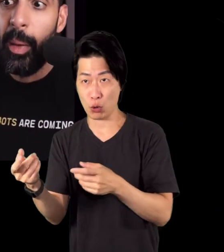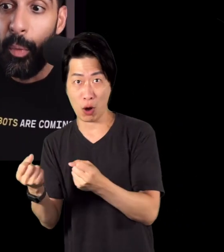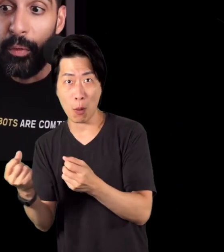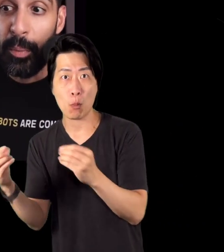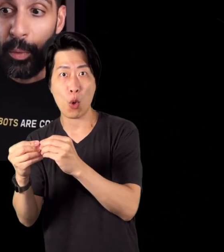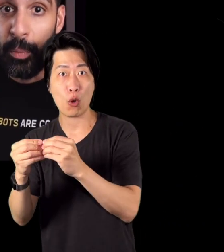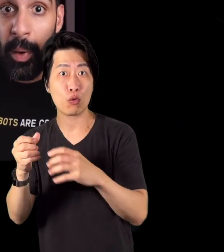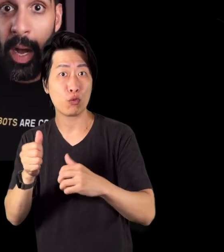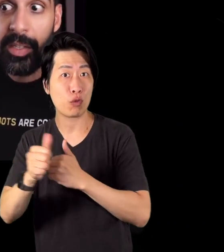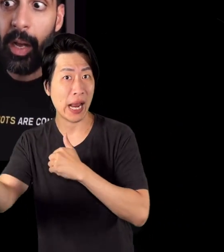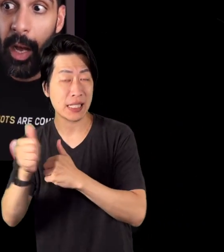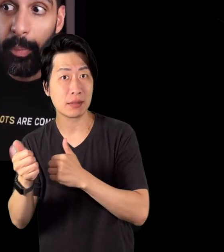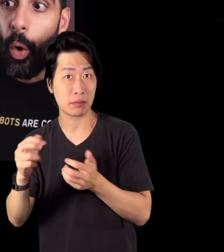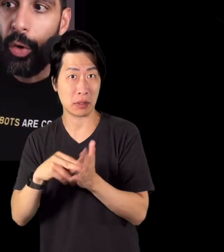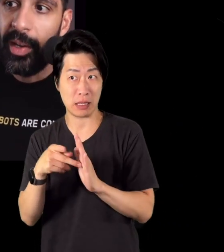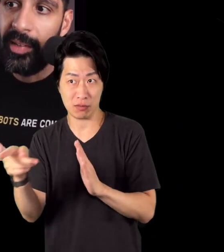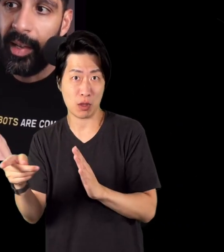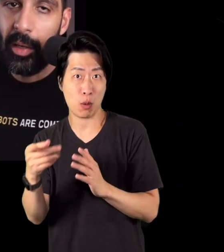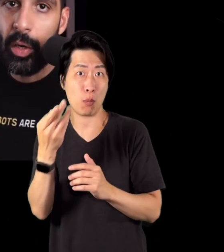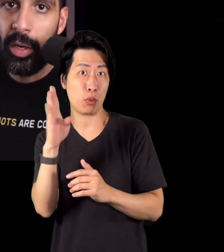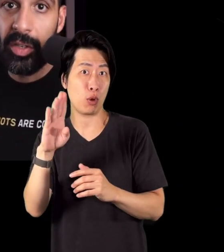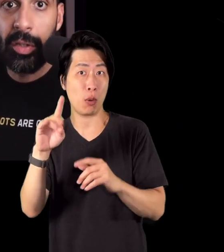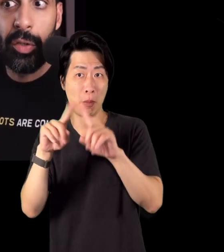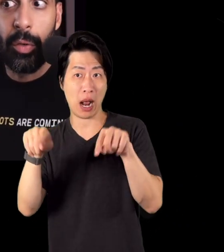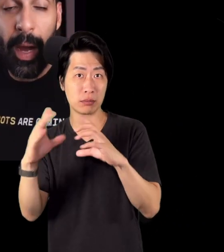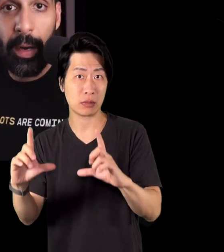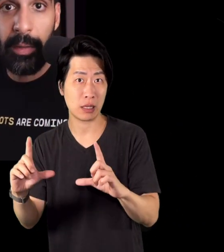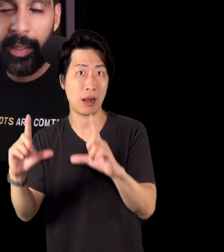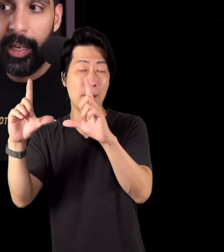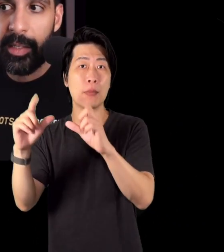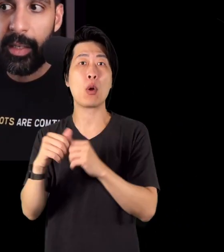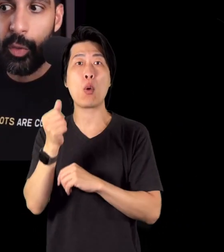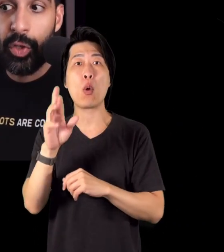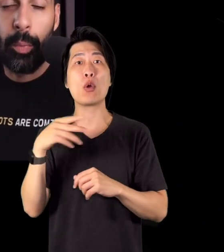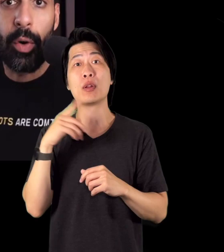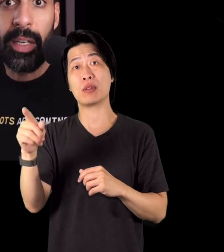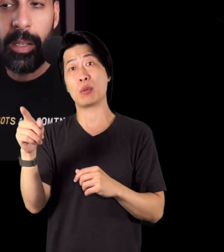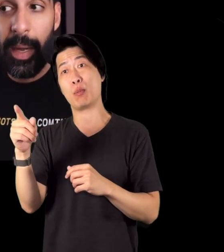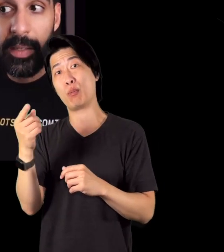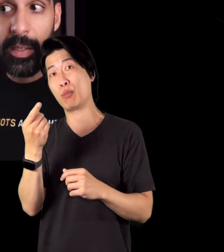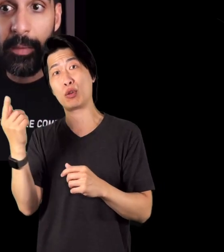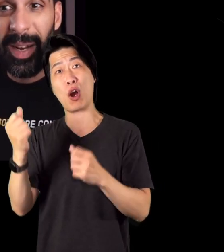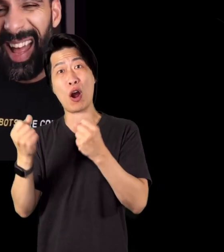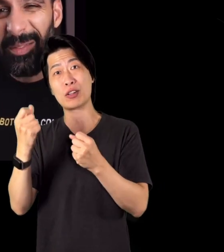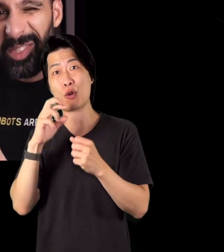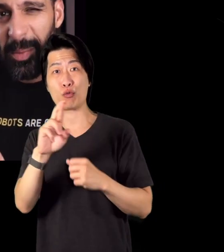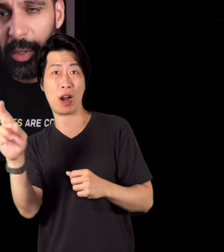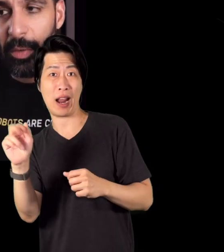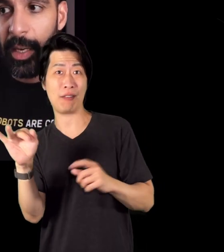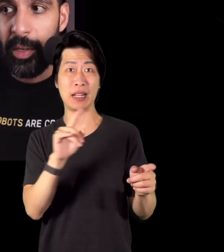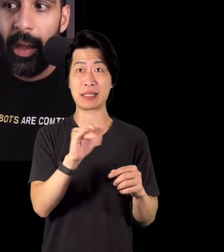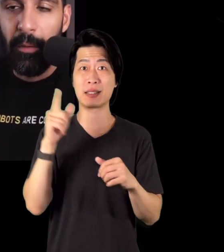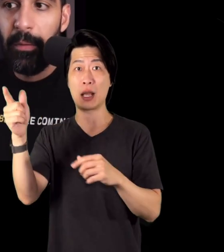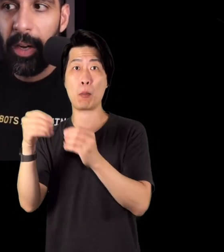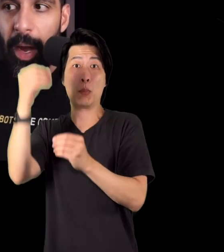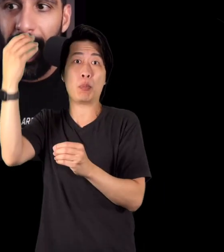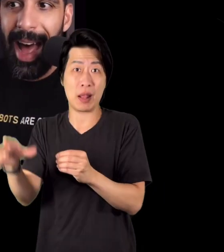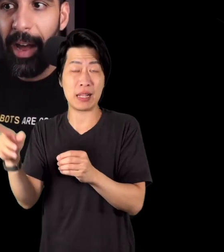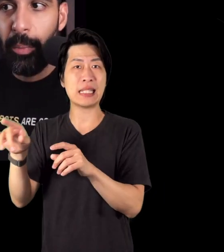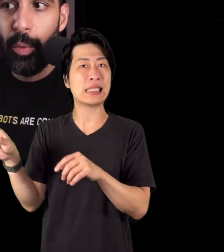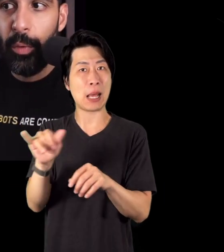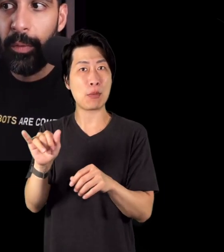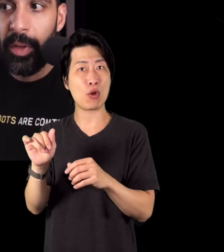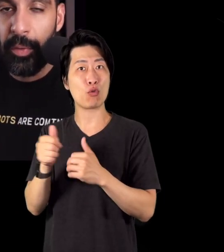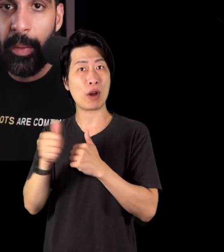saying move the blue box up, or you can take the cars that are to the right of the Teslas, which are more expensive but have similar range, and figure out